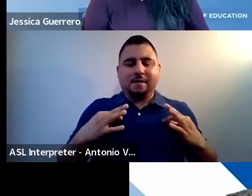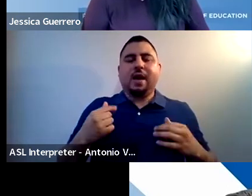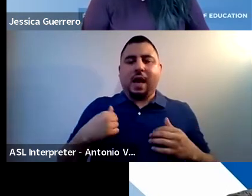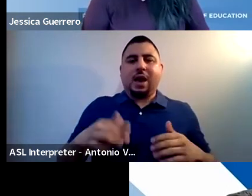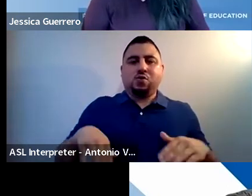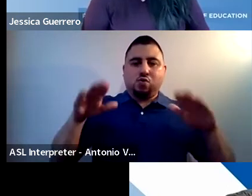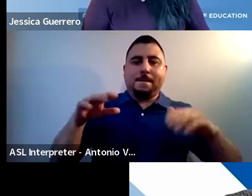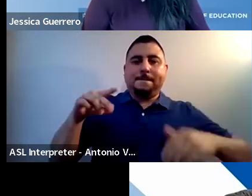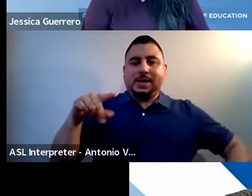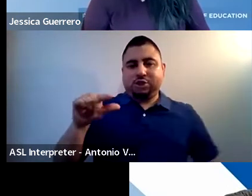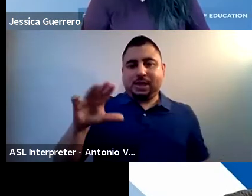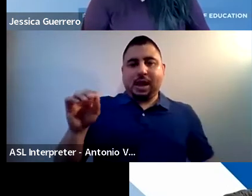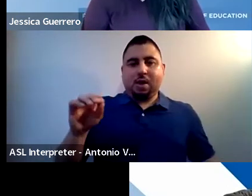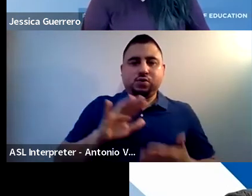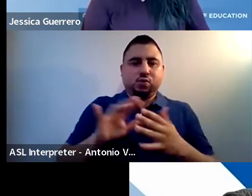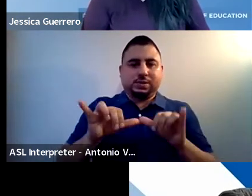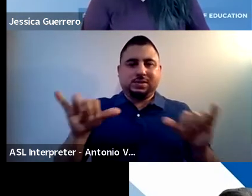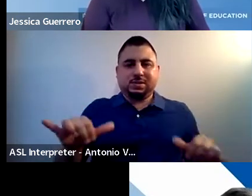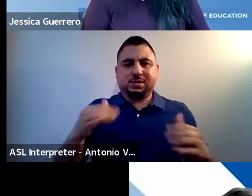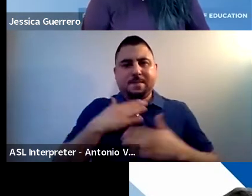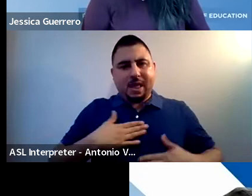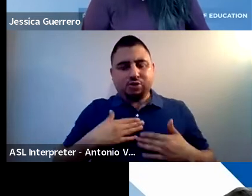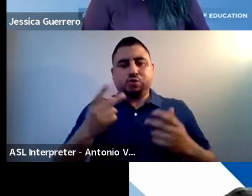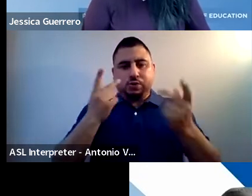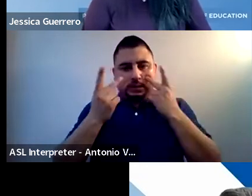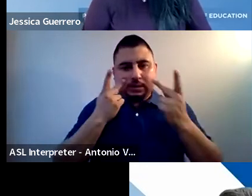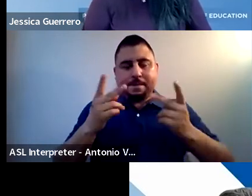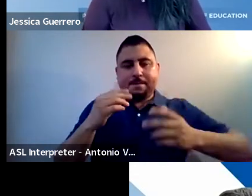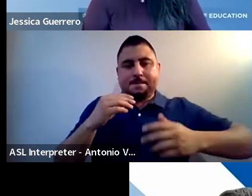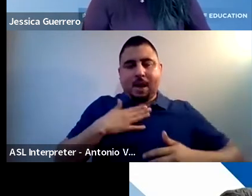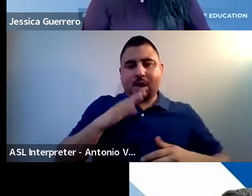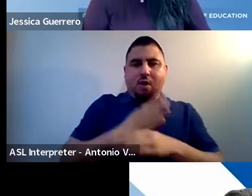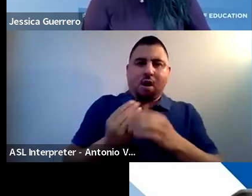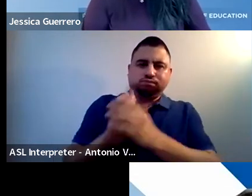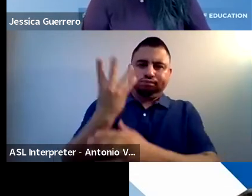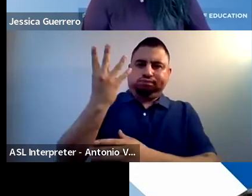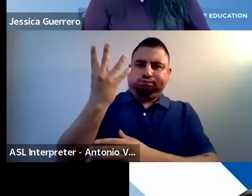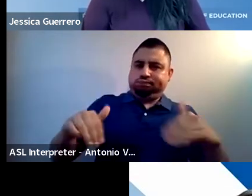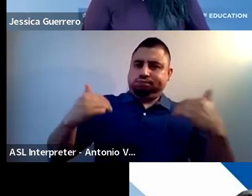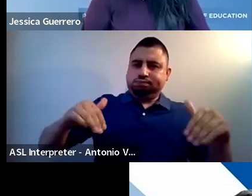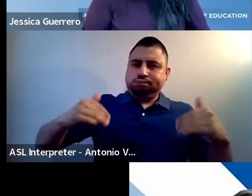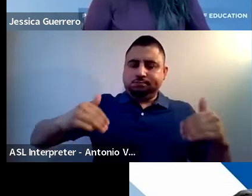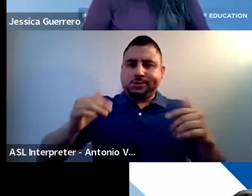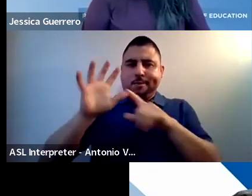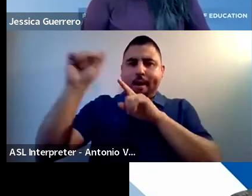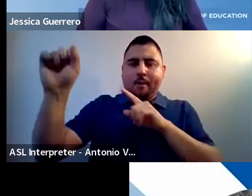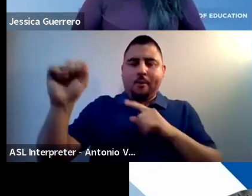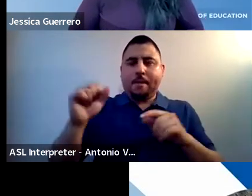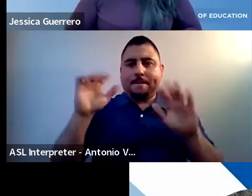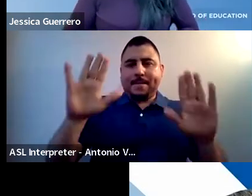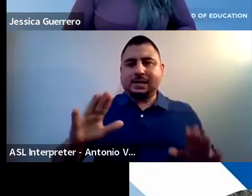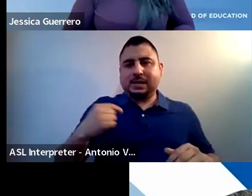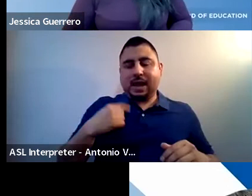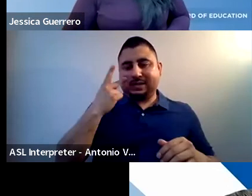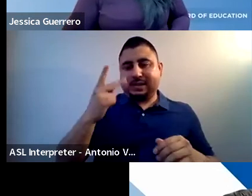grew up in the PG County school system, so it's been such a pleasure to watch my daughter blossom during her time at Perrywood. One of the most amazing things about